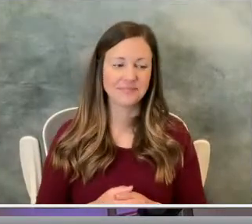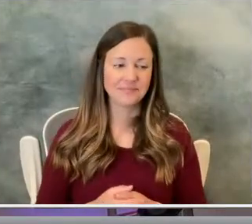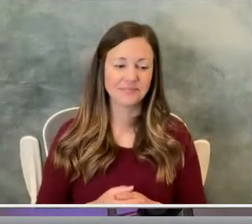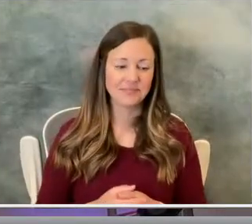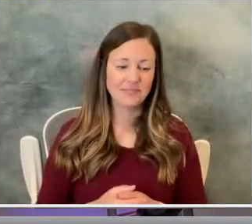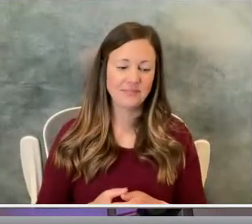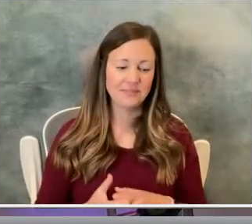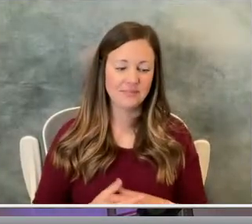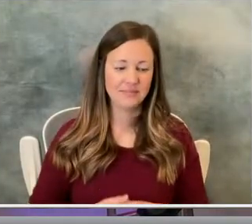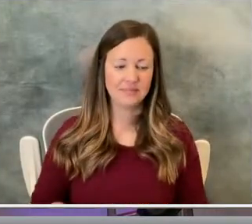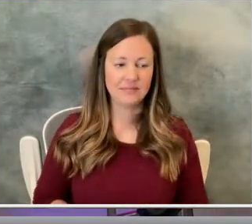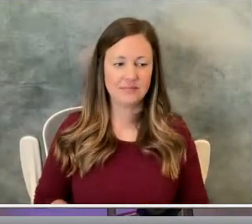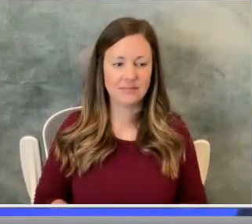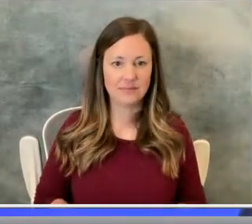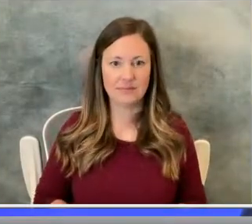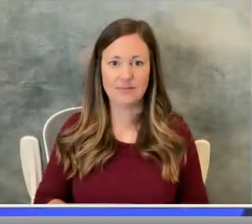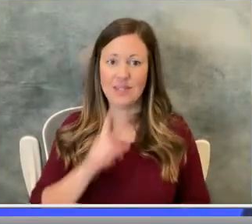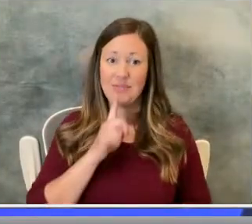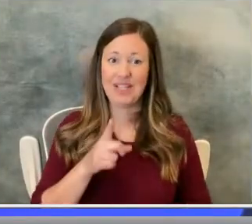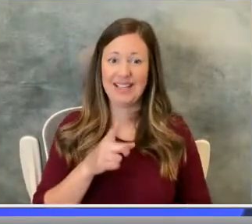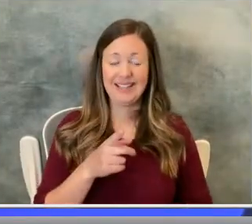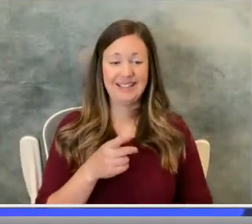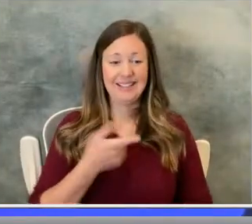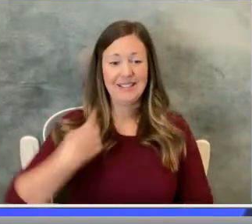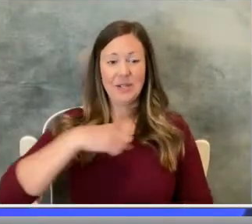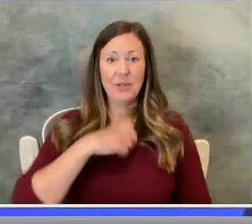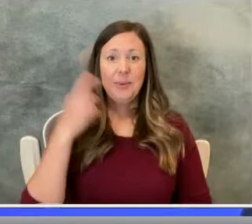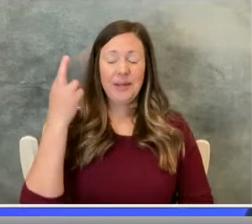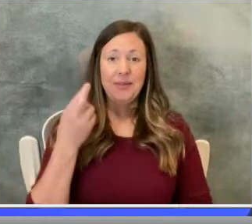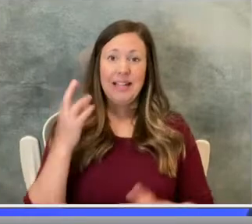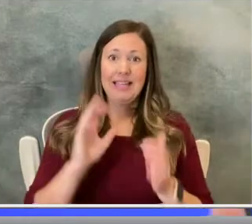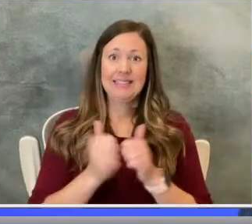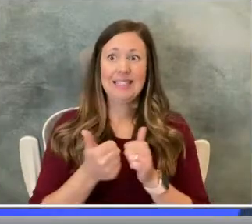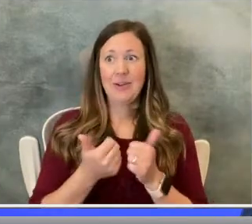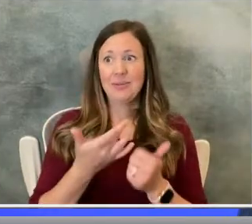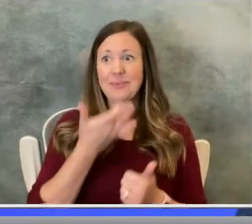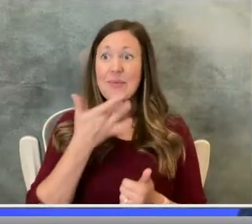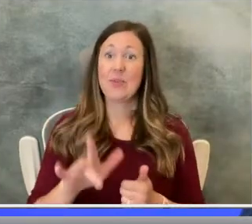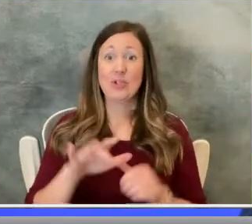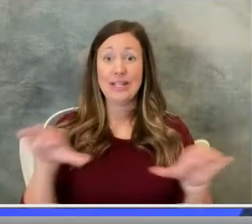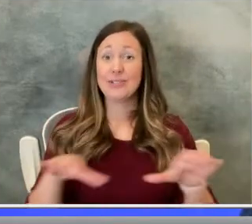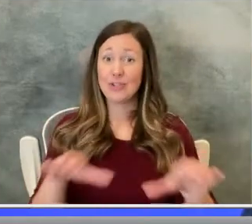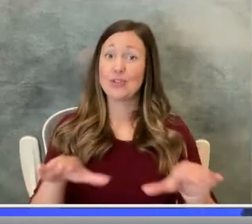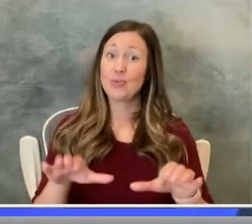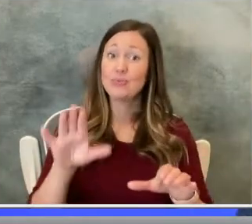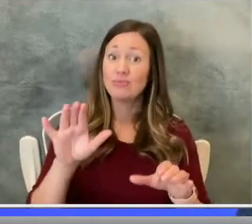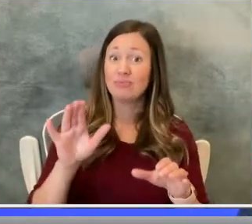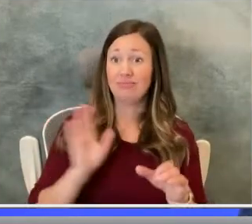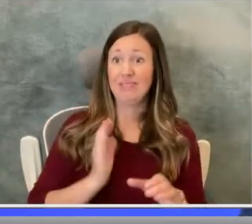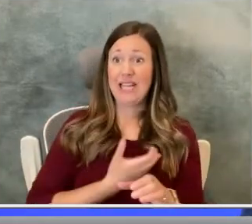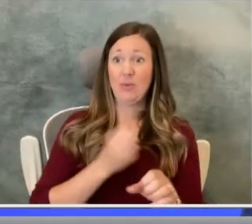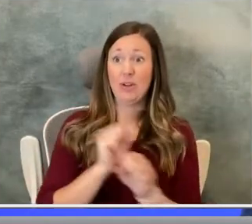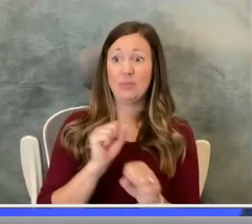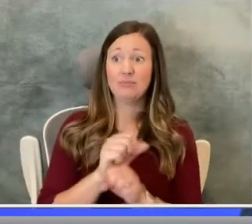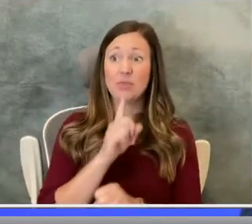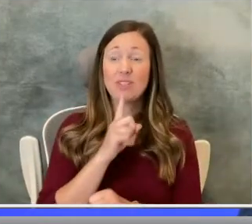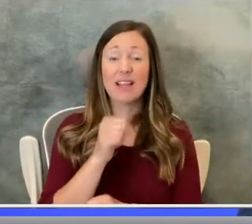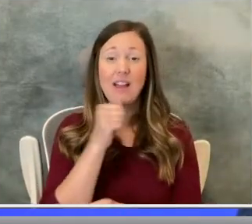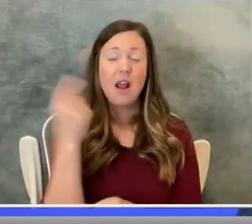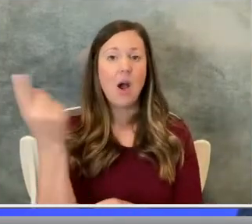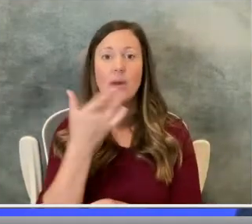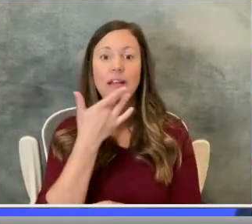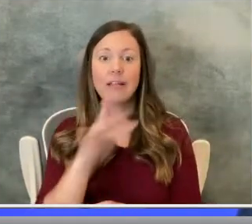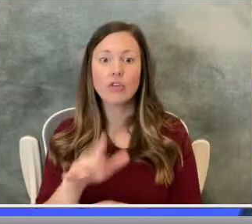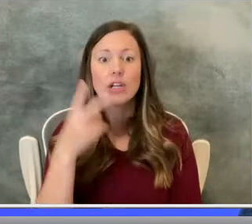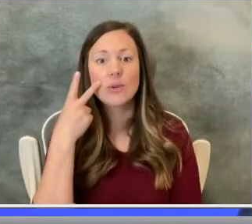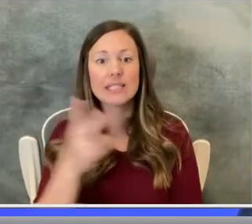probably realize how fortunate we are to do what we do. We don't always get the luxury to see patients and their families this far